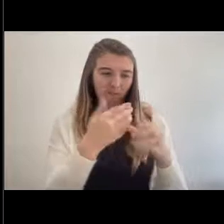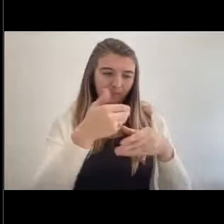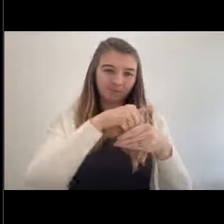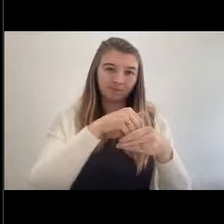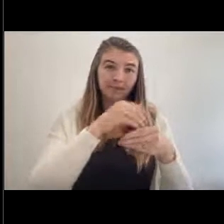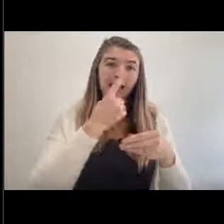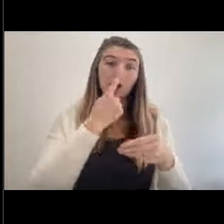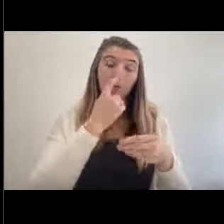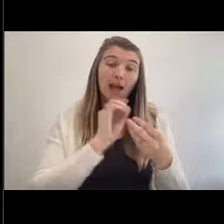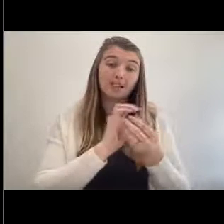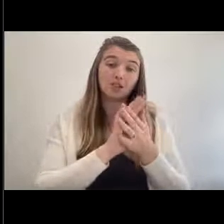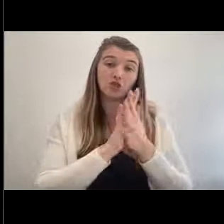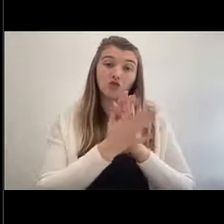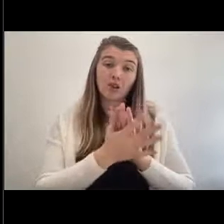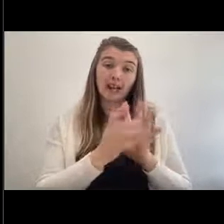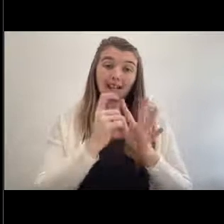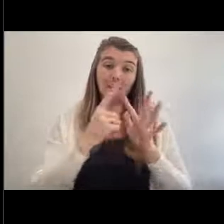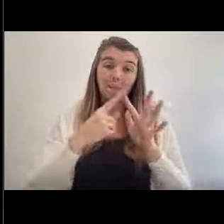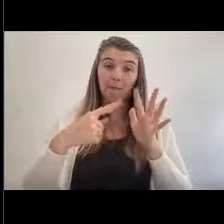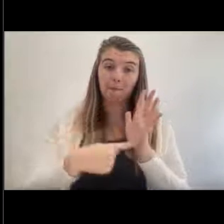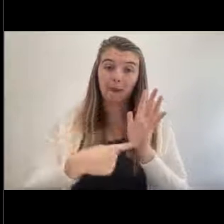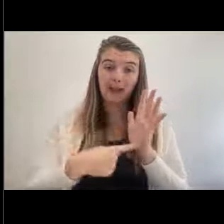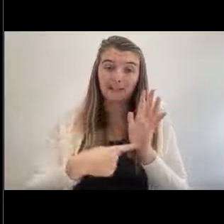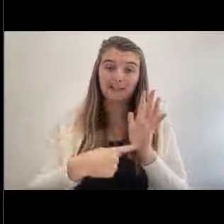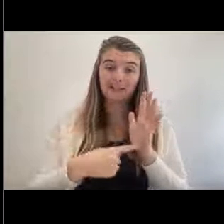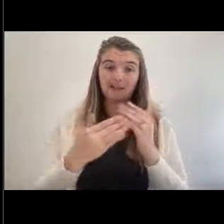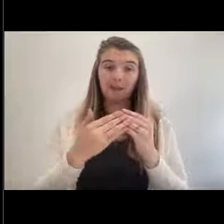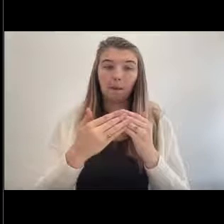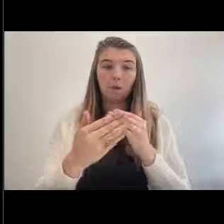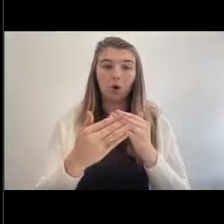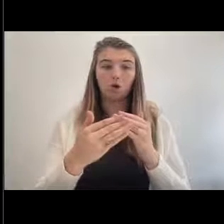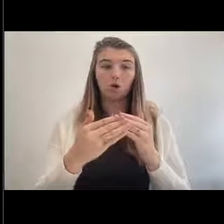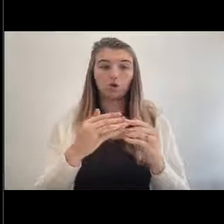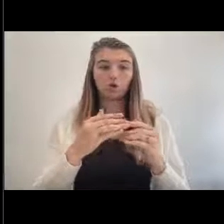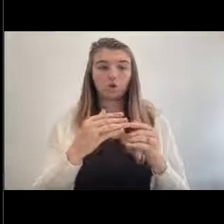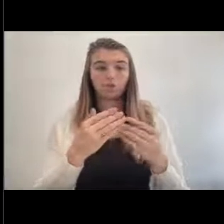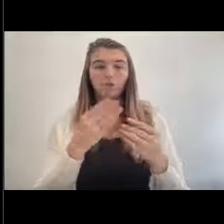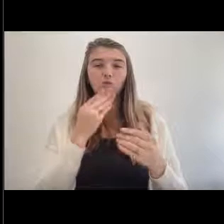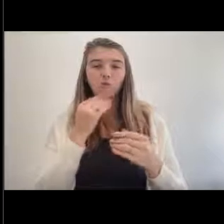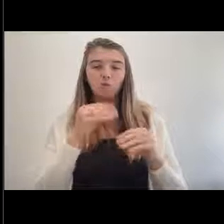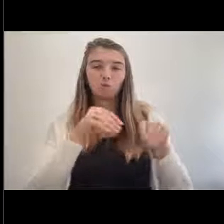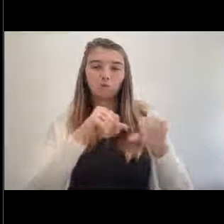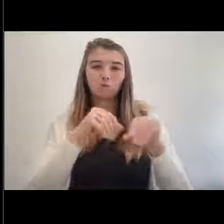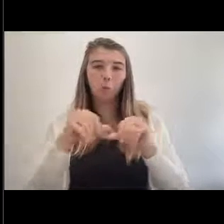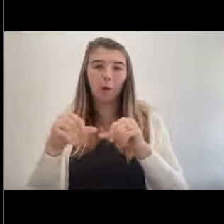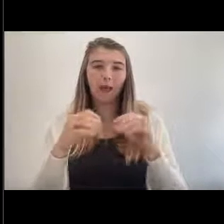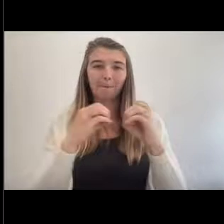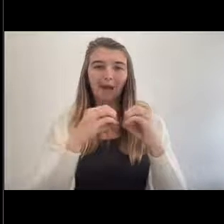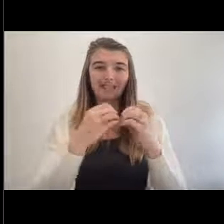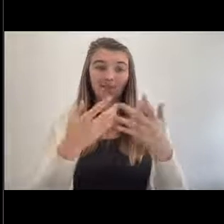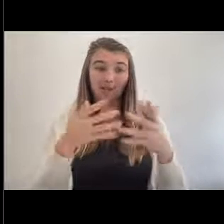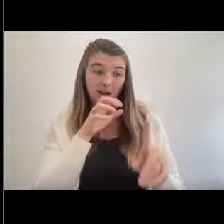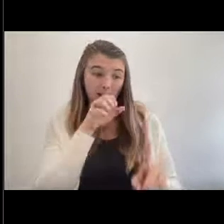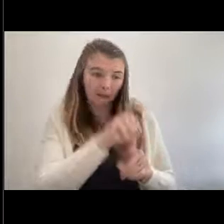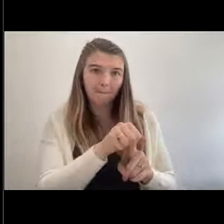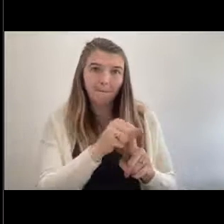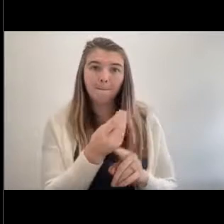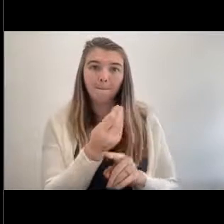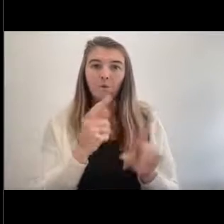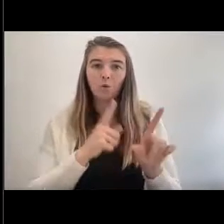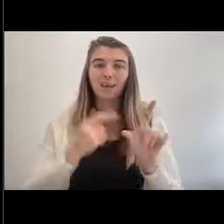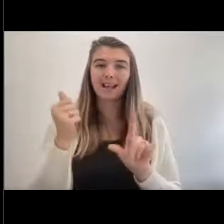is probably that of Ideonella sakaiensis, which is a soil bacterium that was discovered a few years ago that's capable of